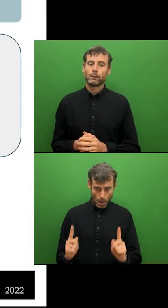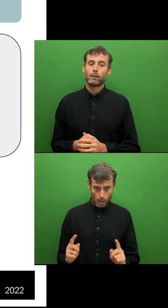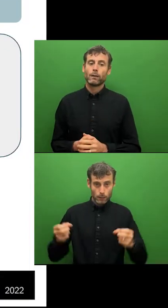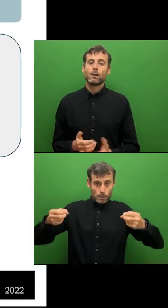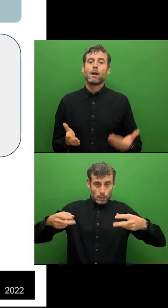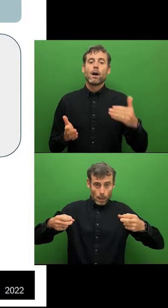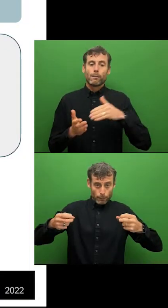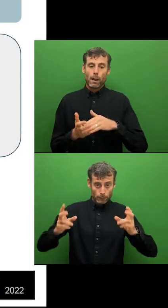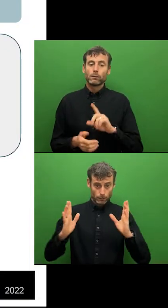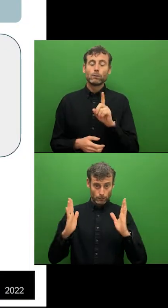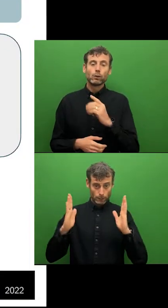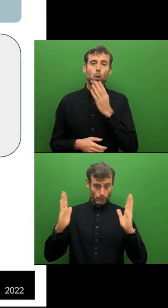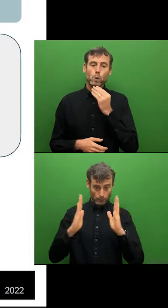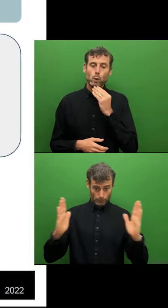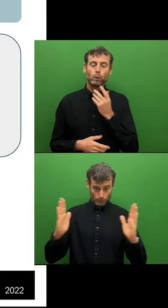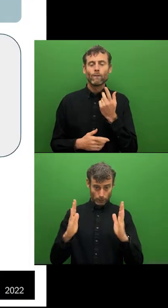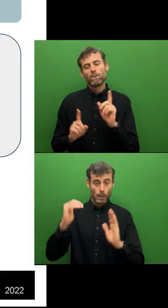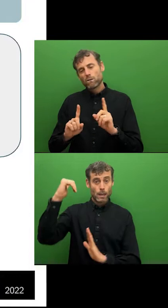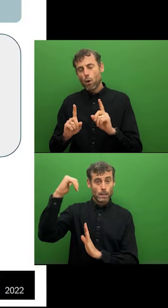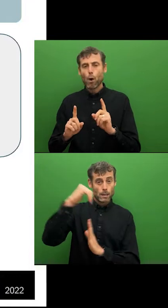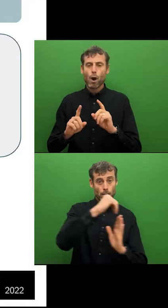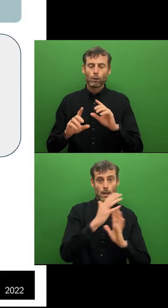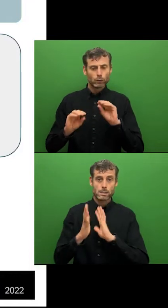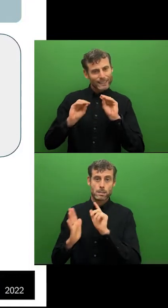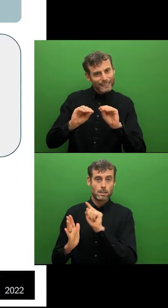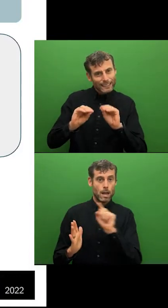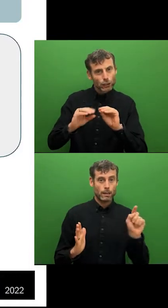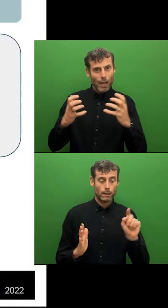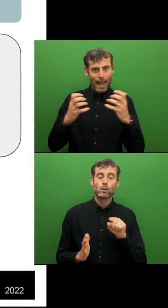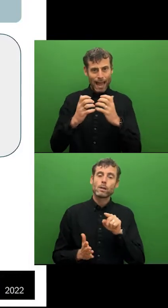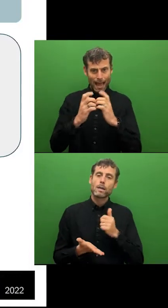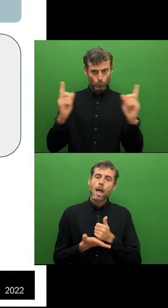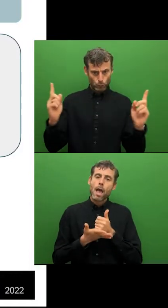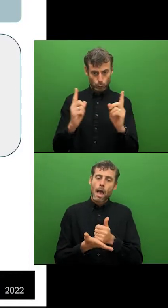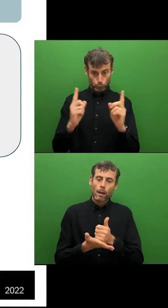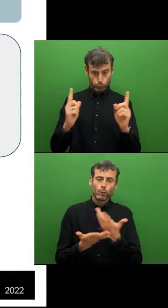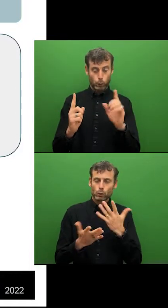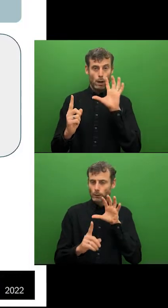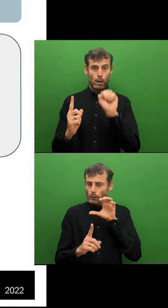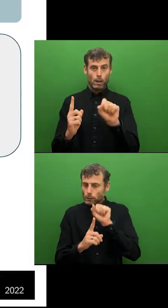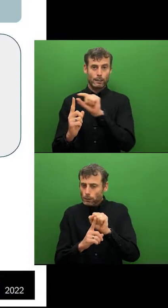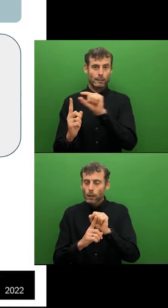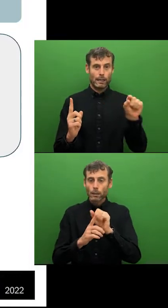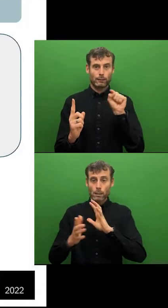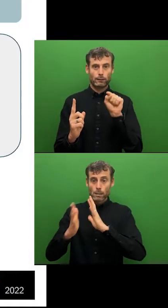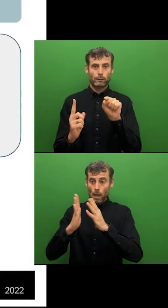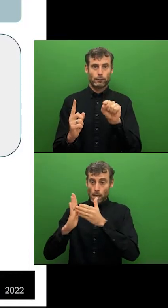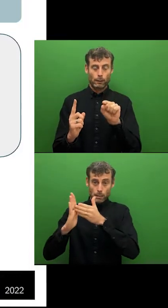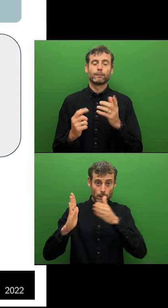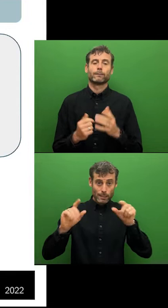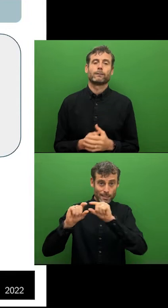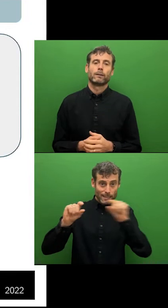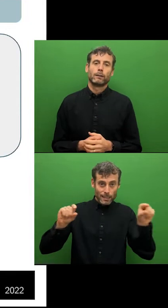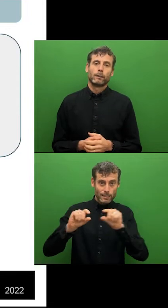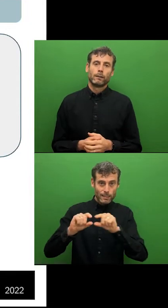subtitles. These alignments can be used, for example, for learning how to localize text sentences in sign language video.